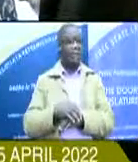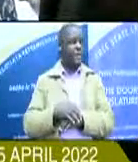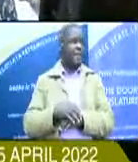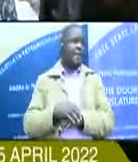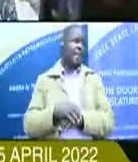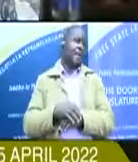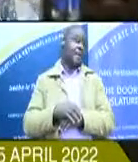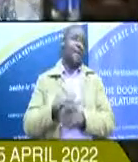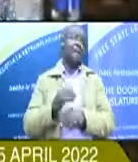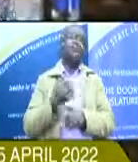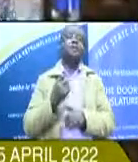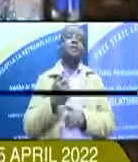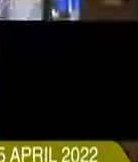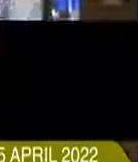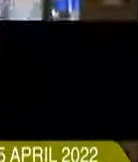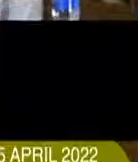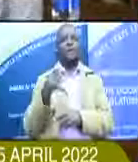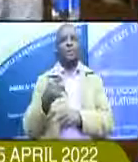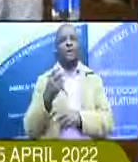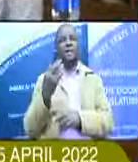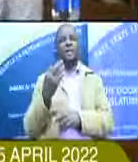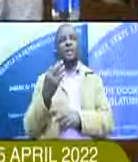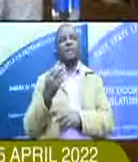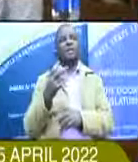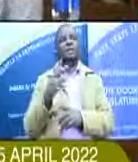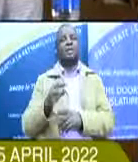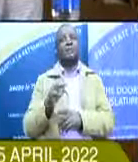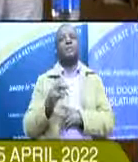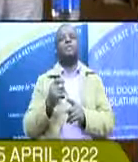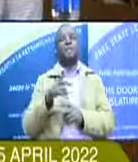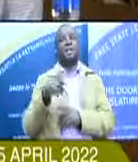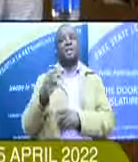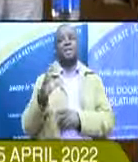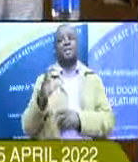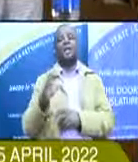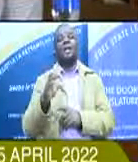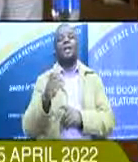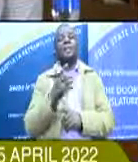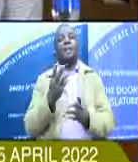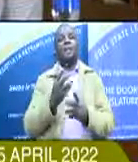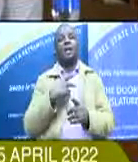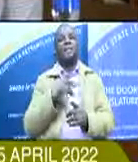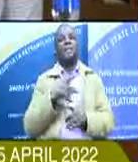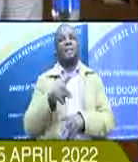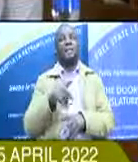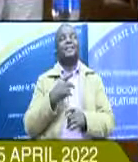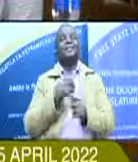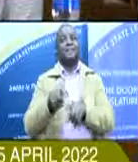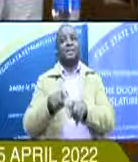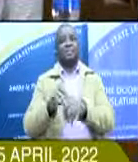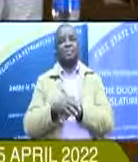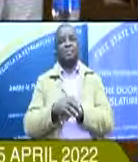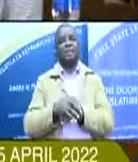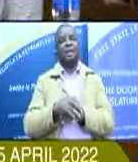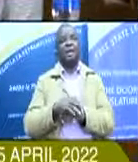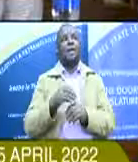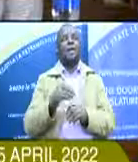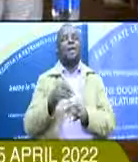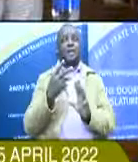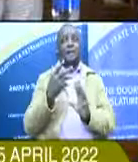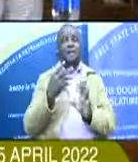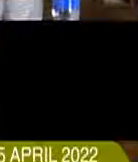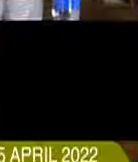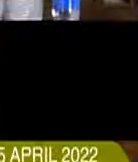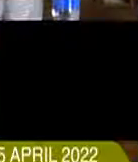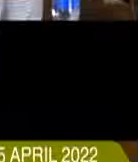to 91.3% of PHC clients screened, 94.6 treatment initiation, and a decline